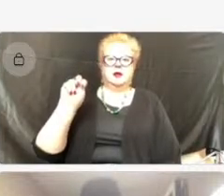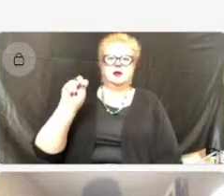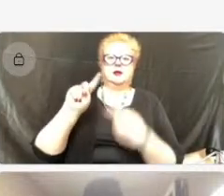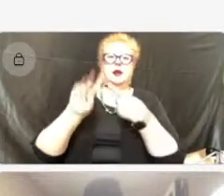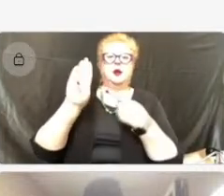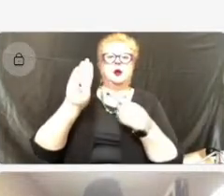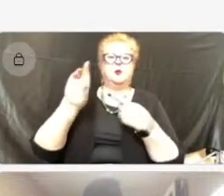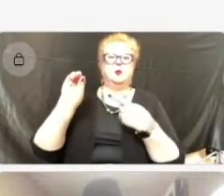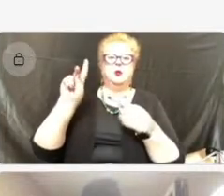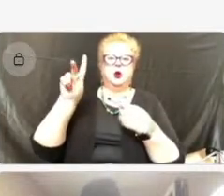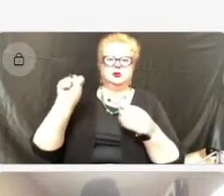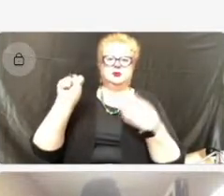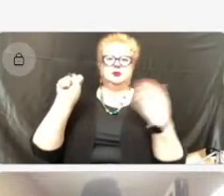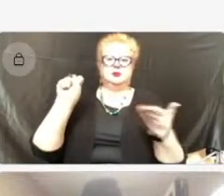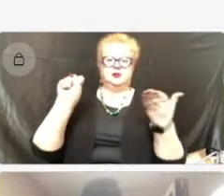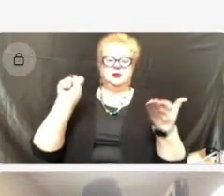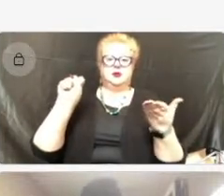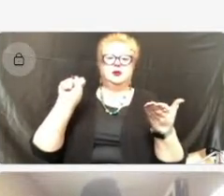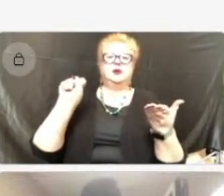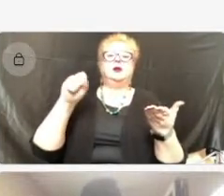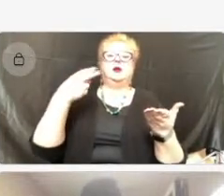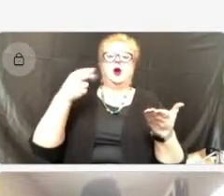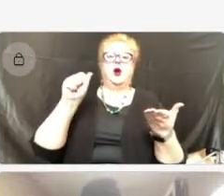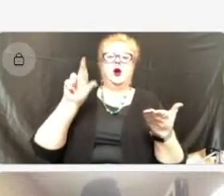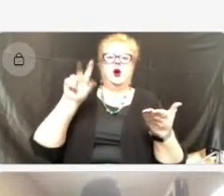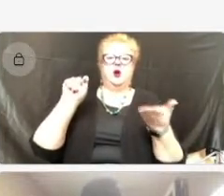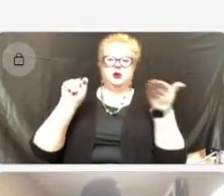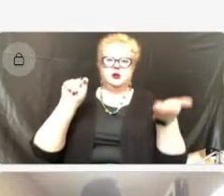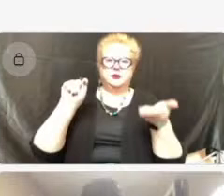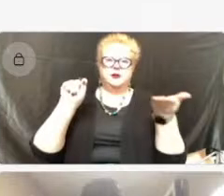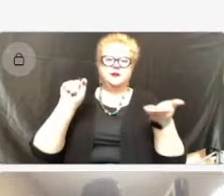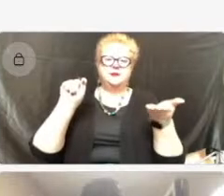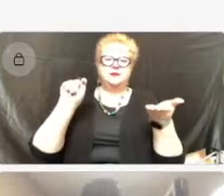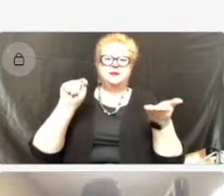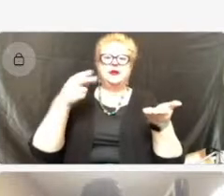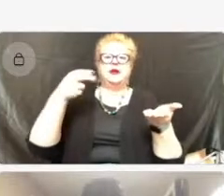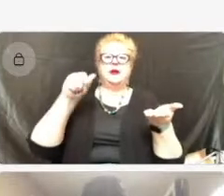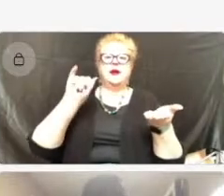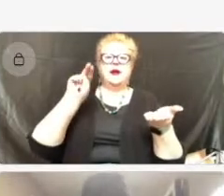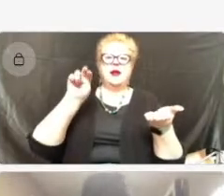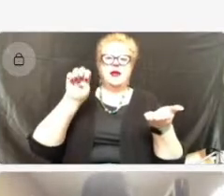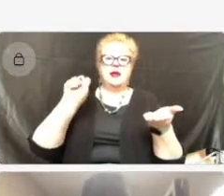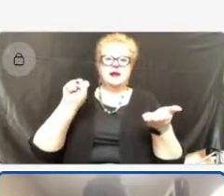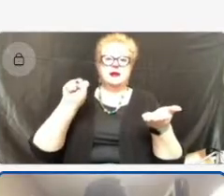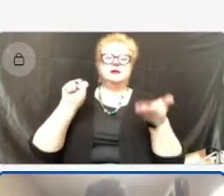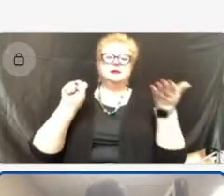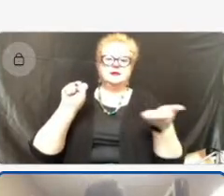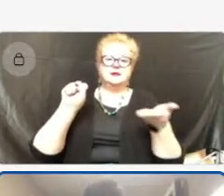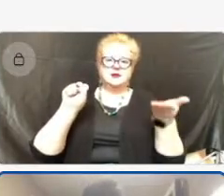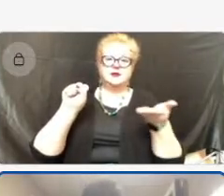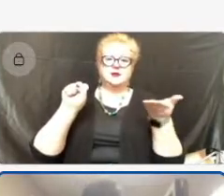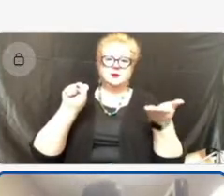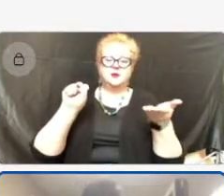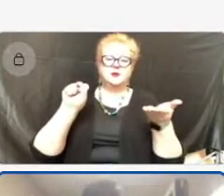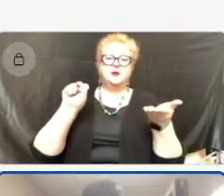Brooks? Present. Hart? Here. Haynes? Here.